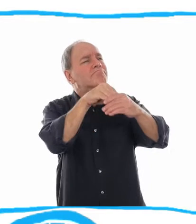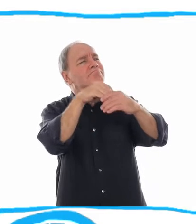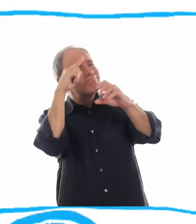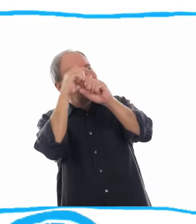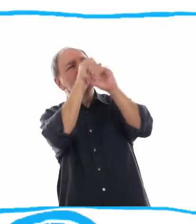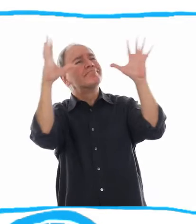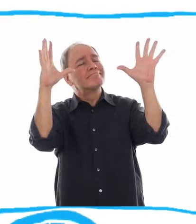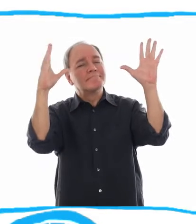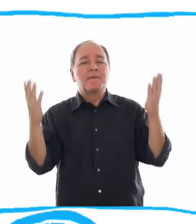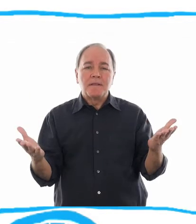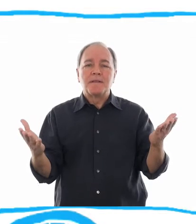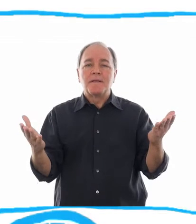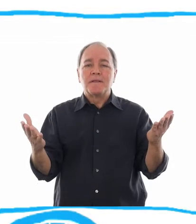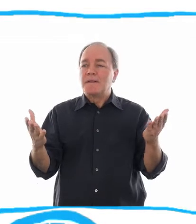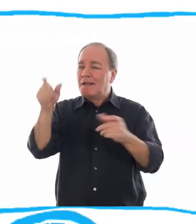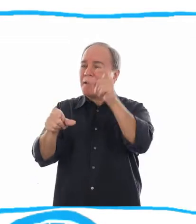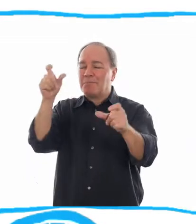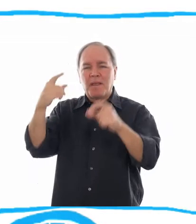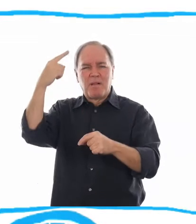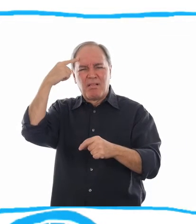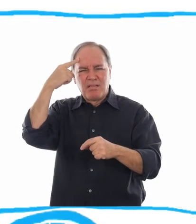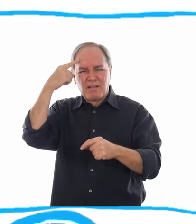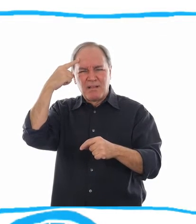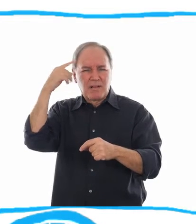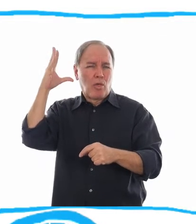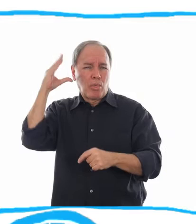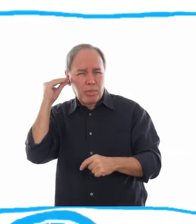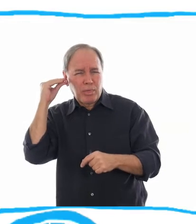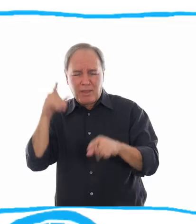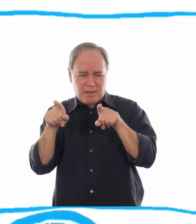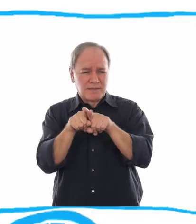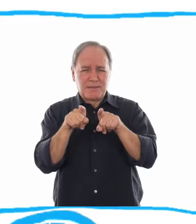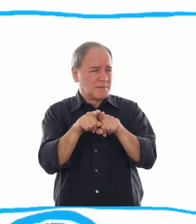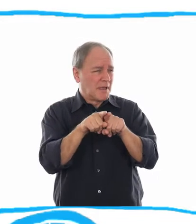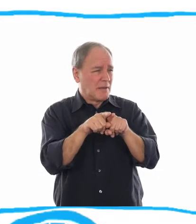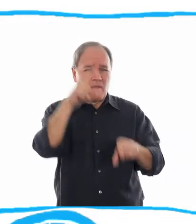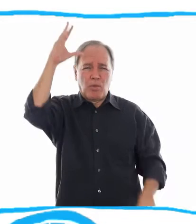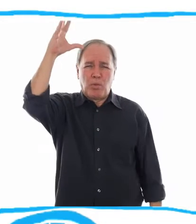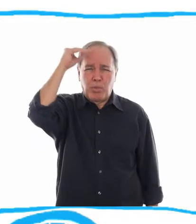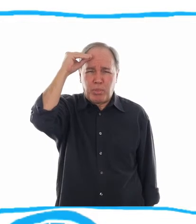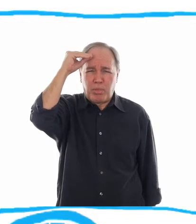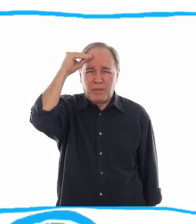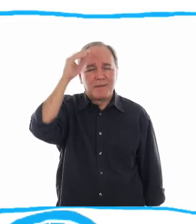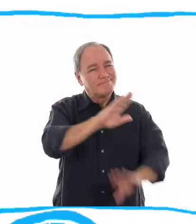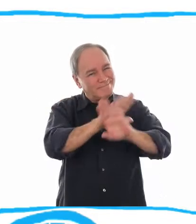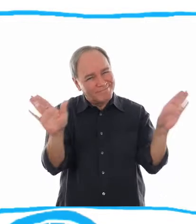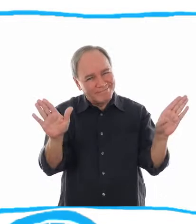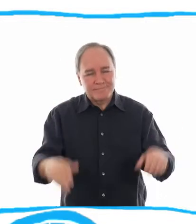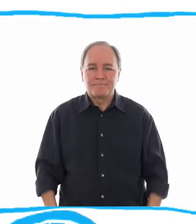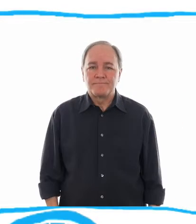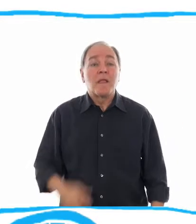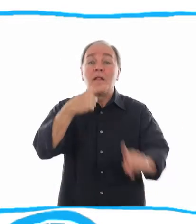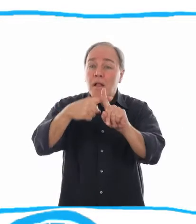is when people don't think that person with the hearing loss equals dumb